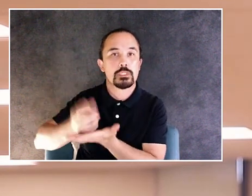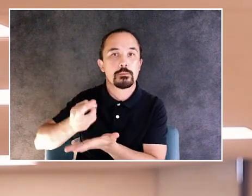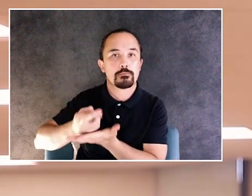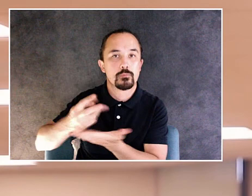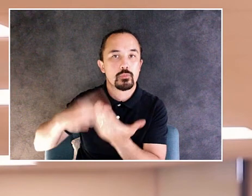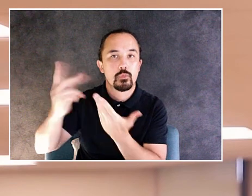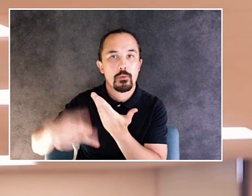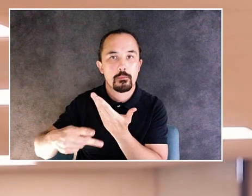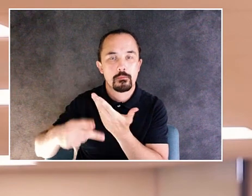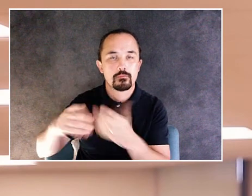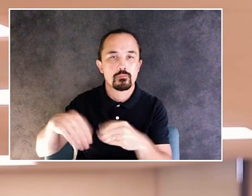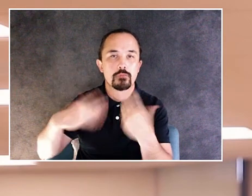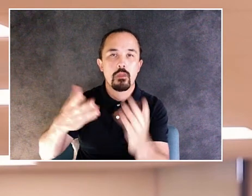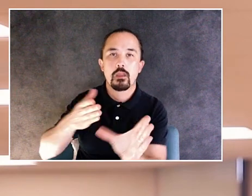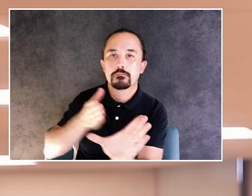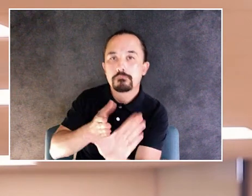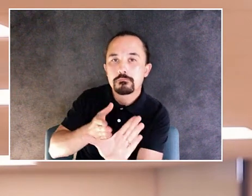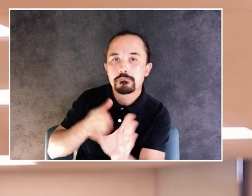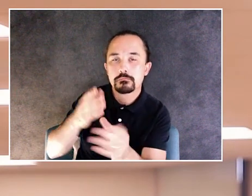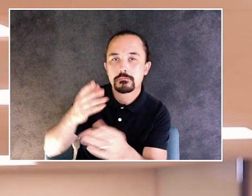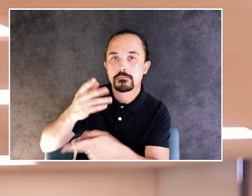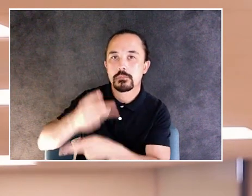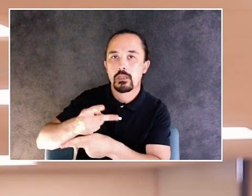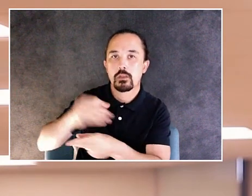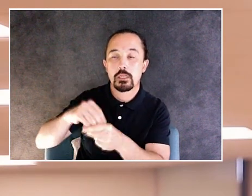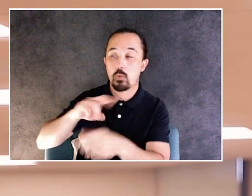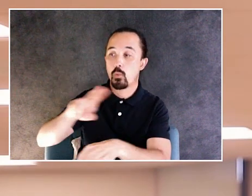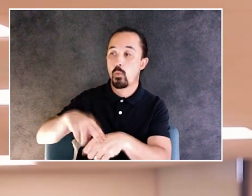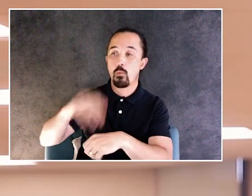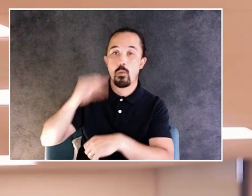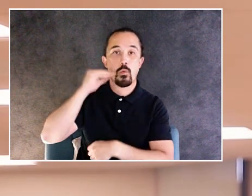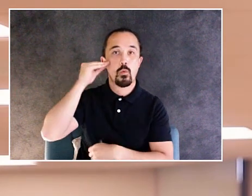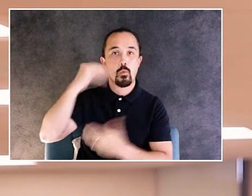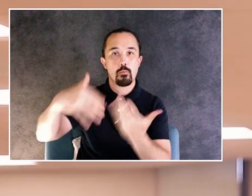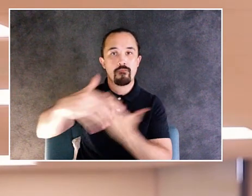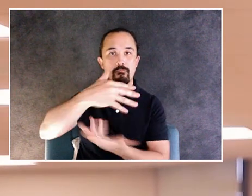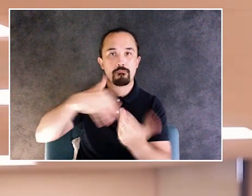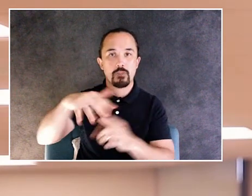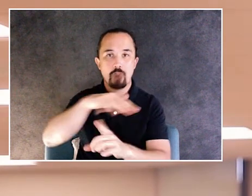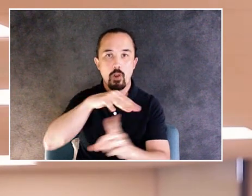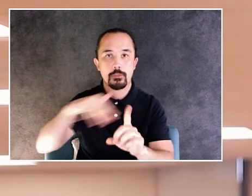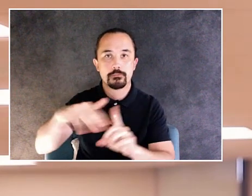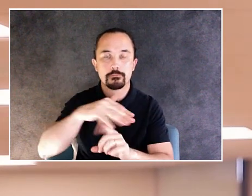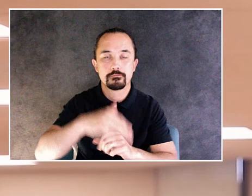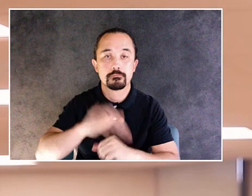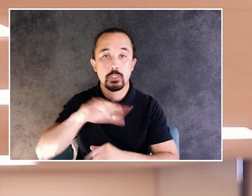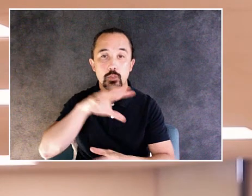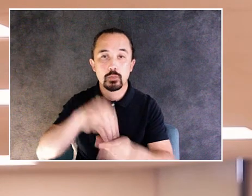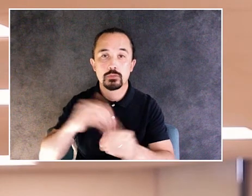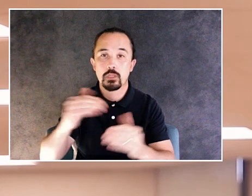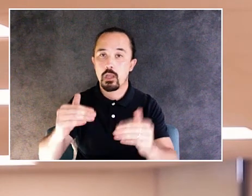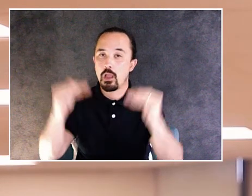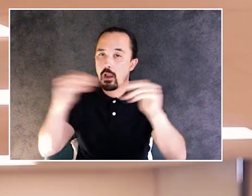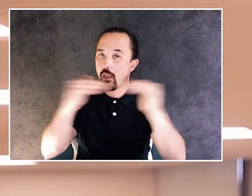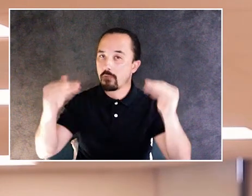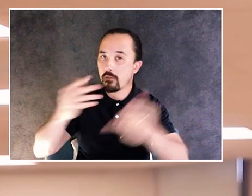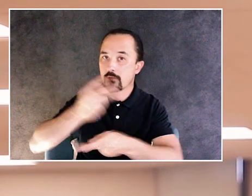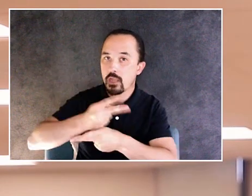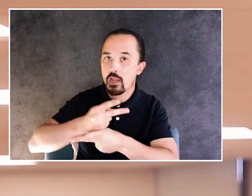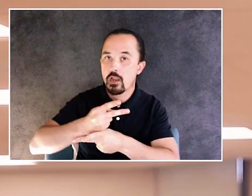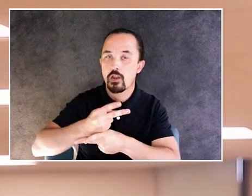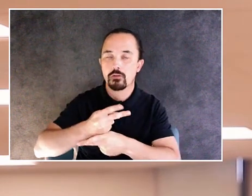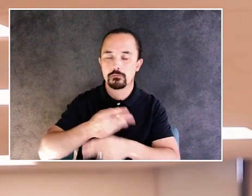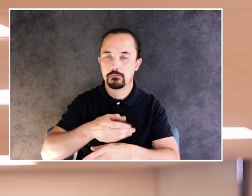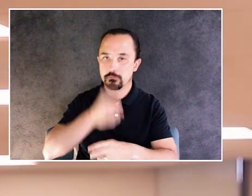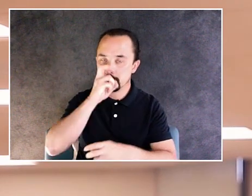that provides psychiatric care in a normal home environment. This includes a high level of care, stringent staff